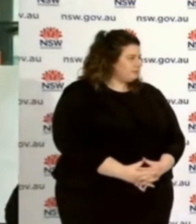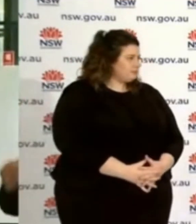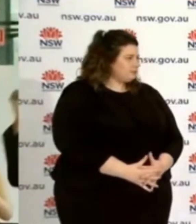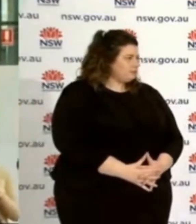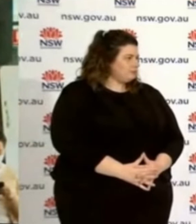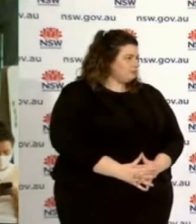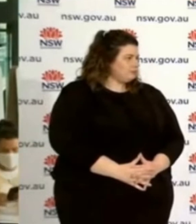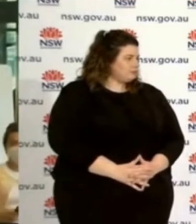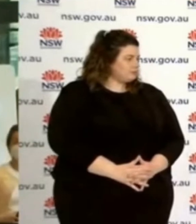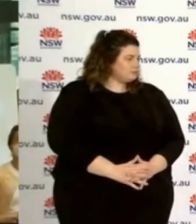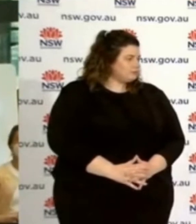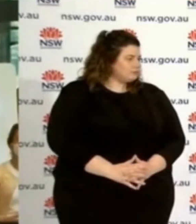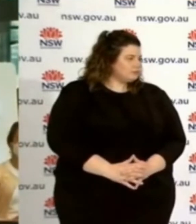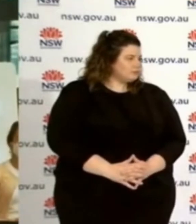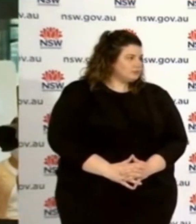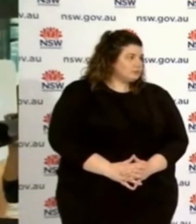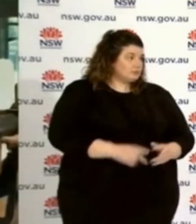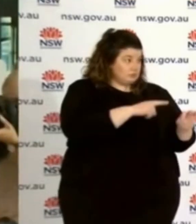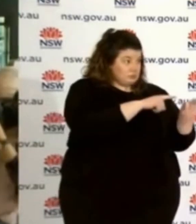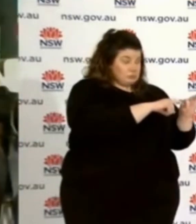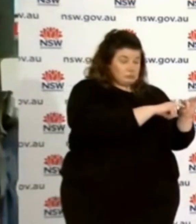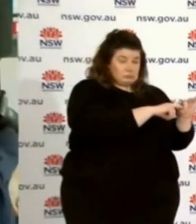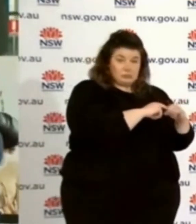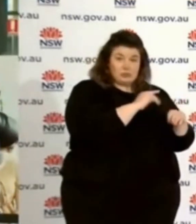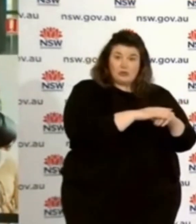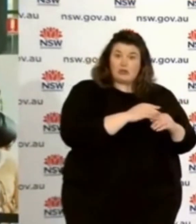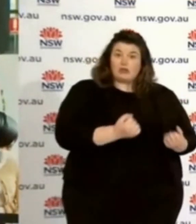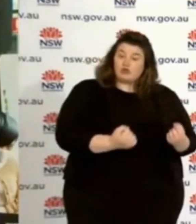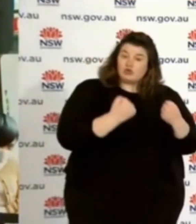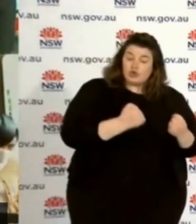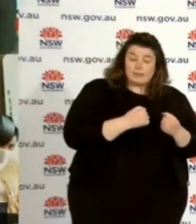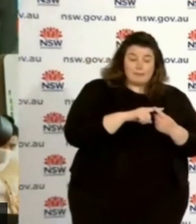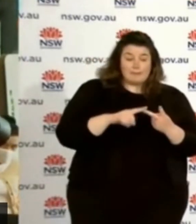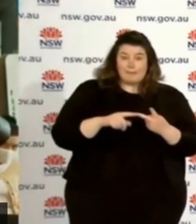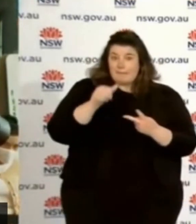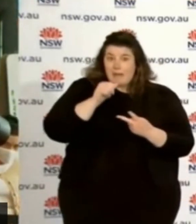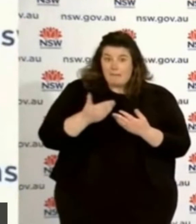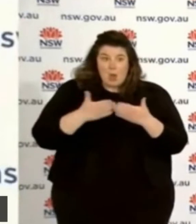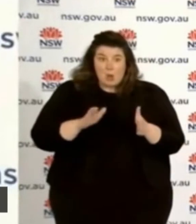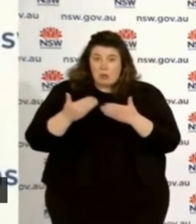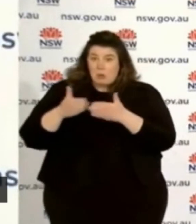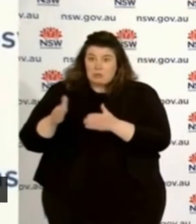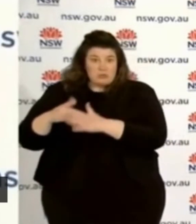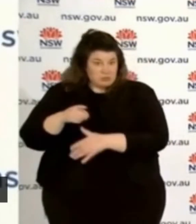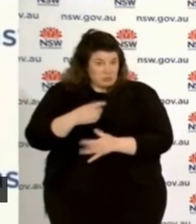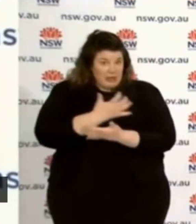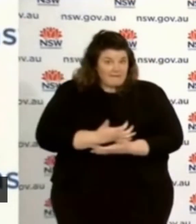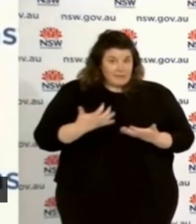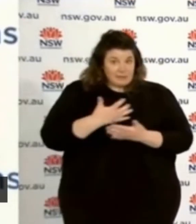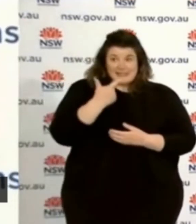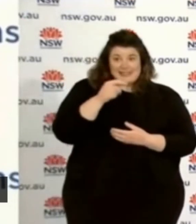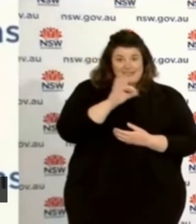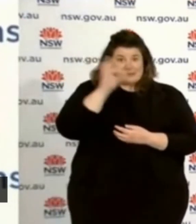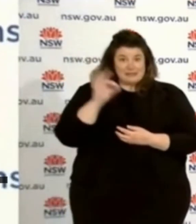Dr. Chen, you're comfortable with the pubs and gyms opening at a 70% mark? That you're comfortable with that? Look, as I said, I think